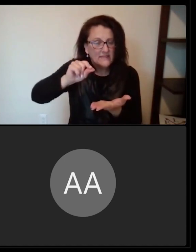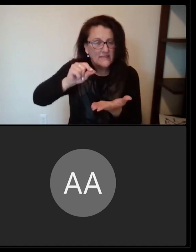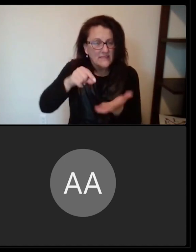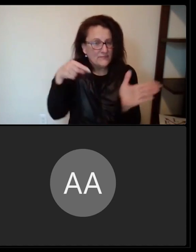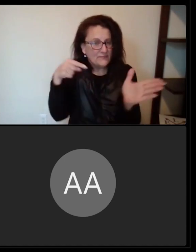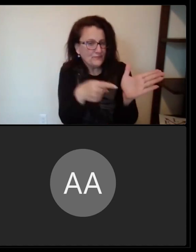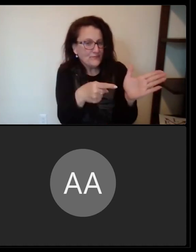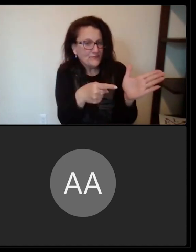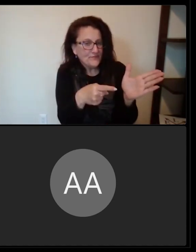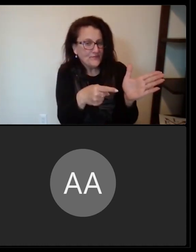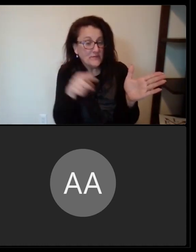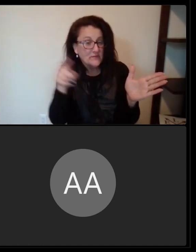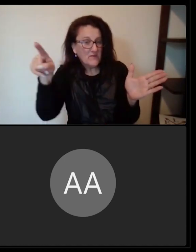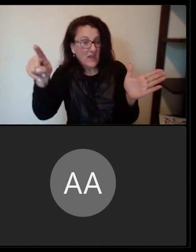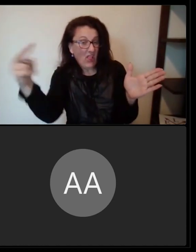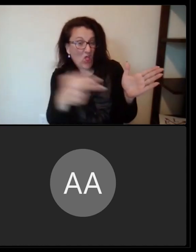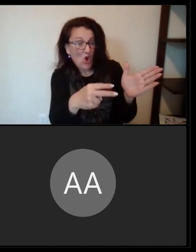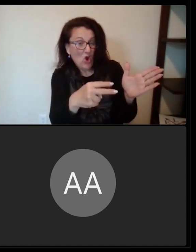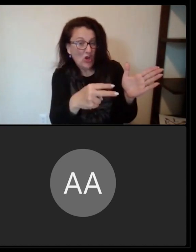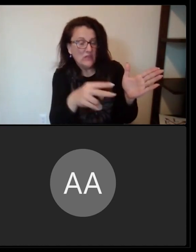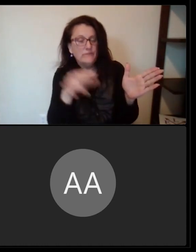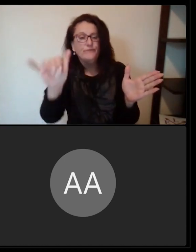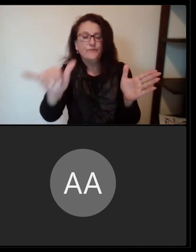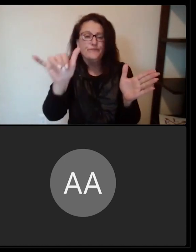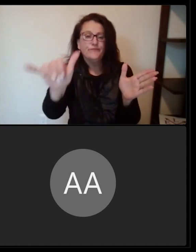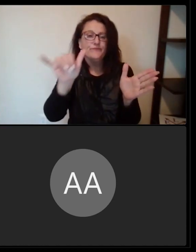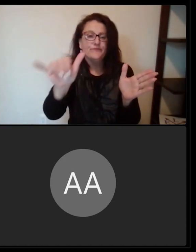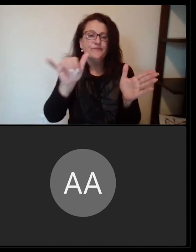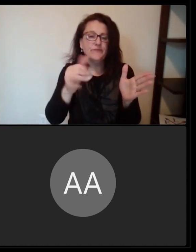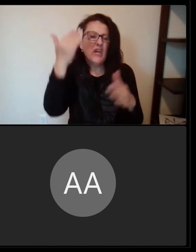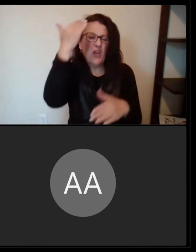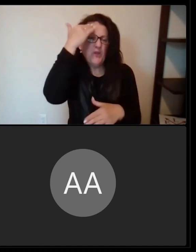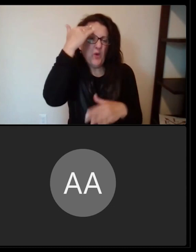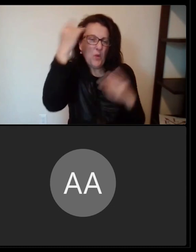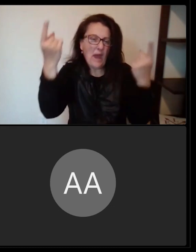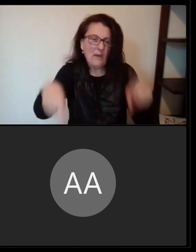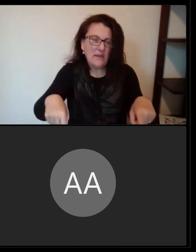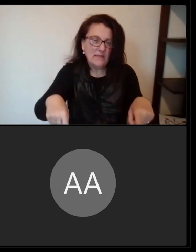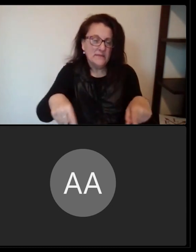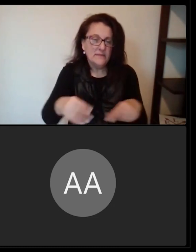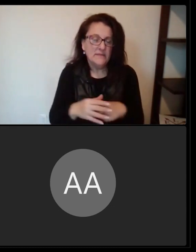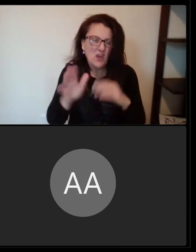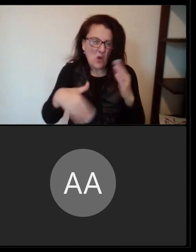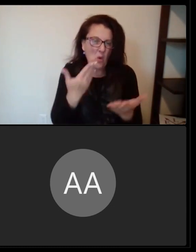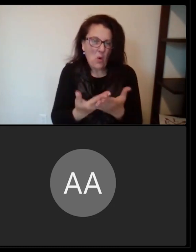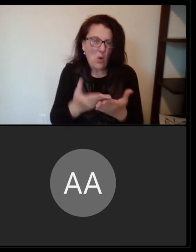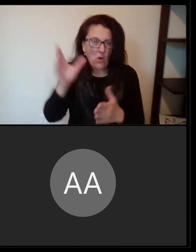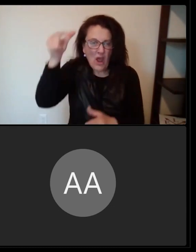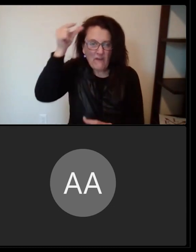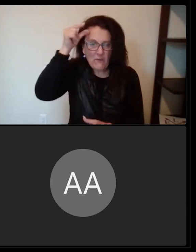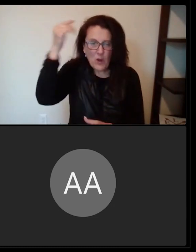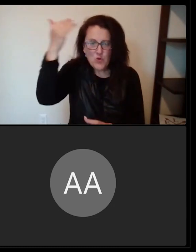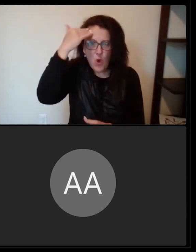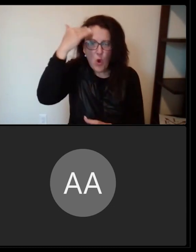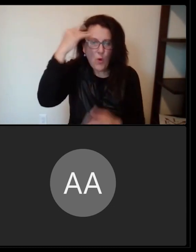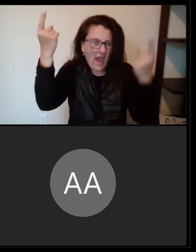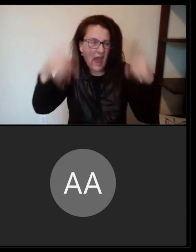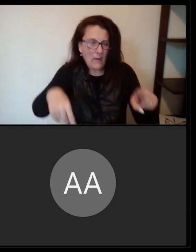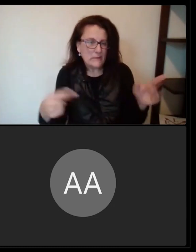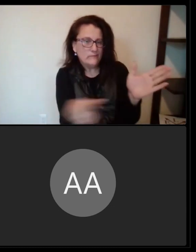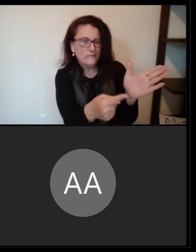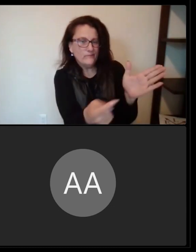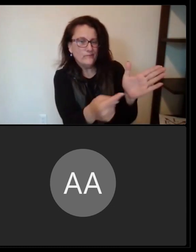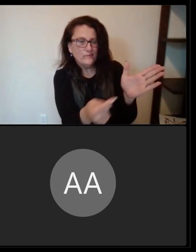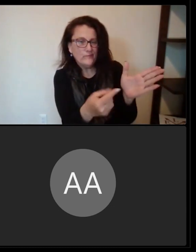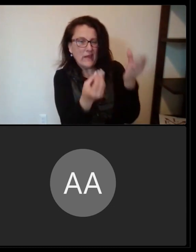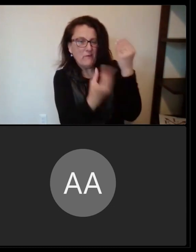the inspectors know, so anyone who is auditing the elections know, so the County Board of Elections know something happened. Here's what happened. Here's